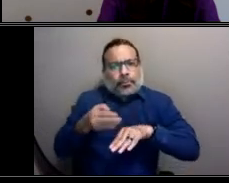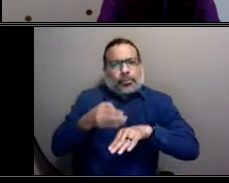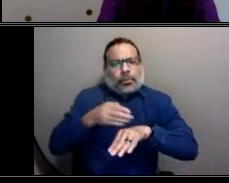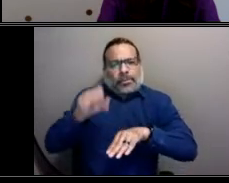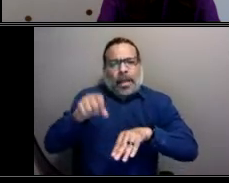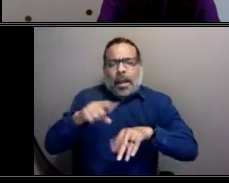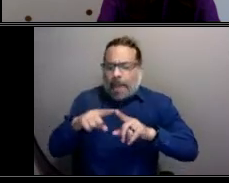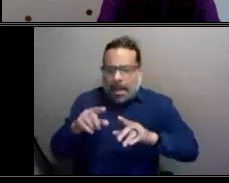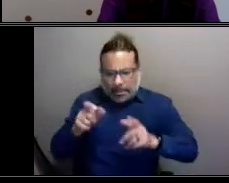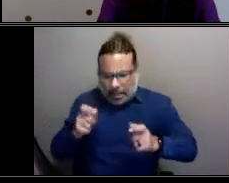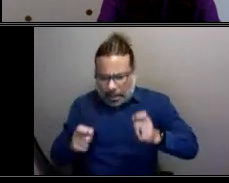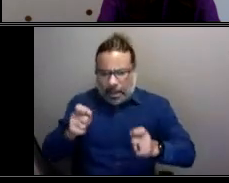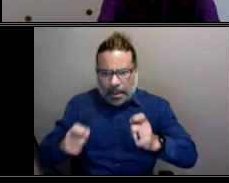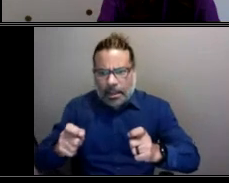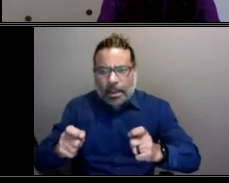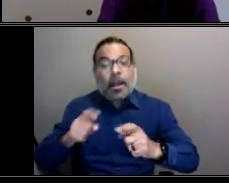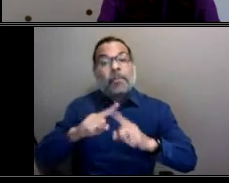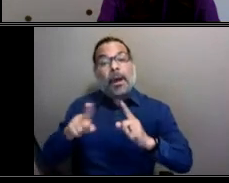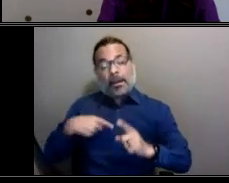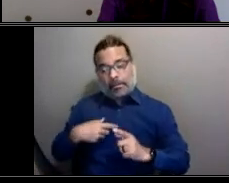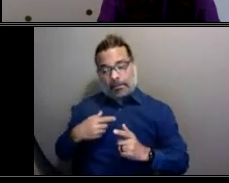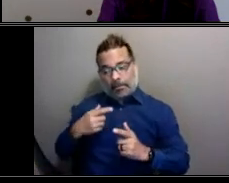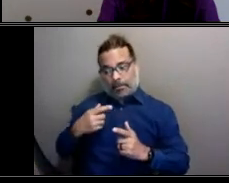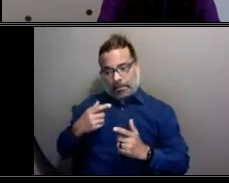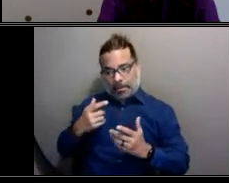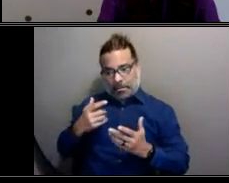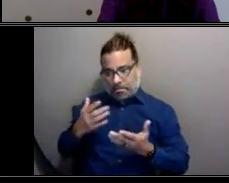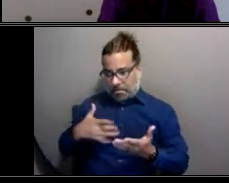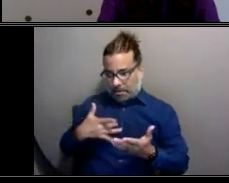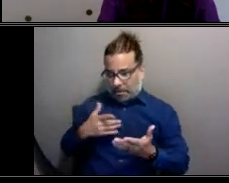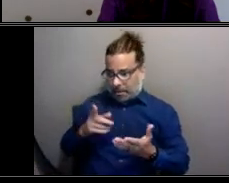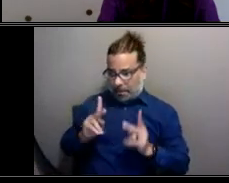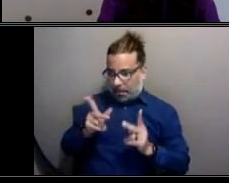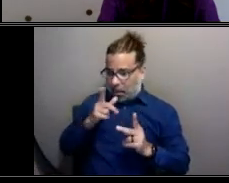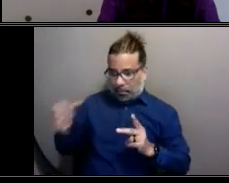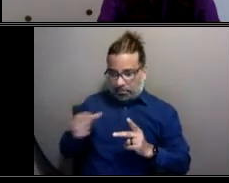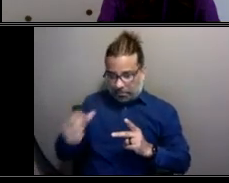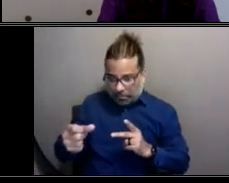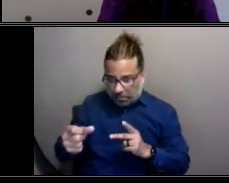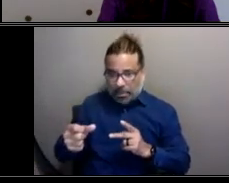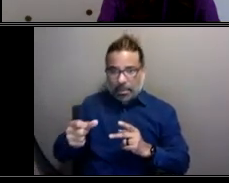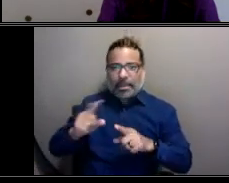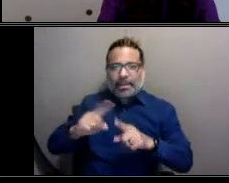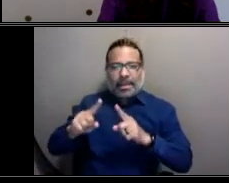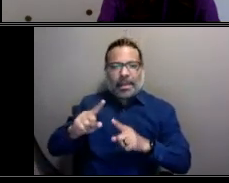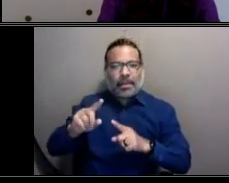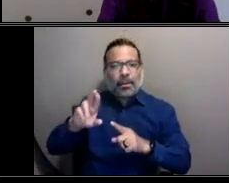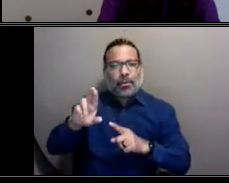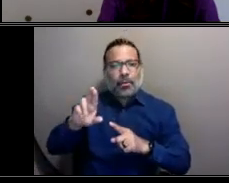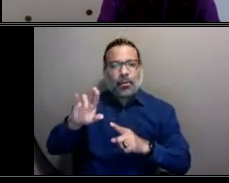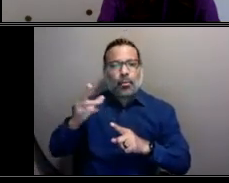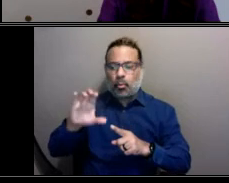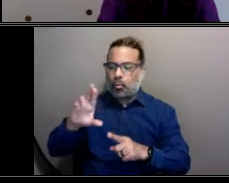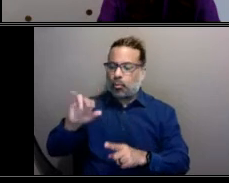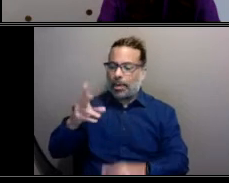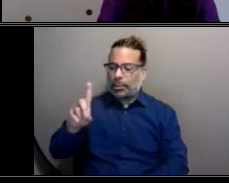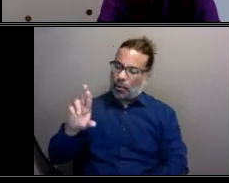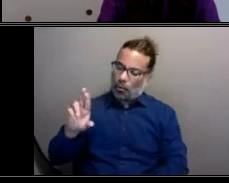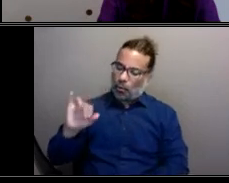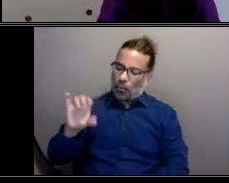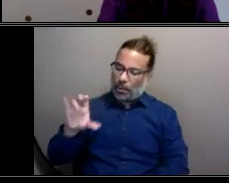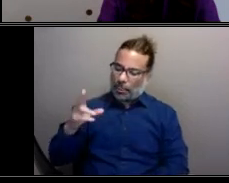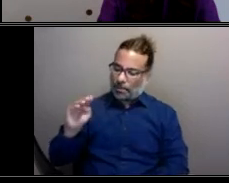along. But we found that the opportunities that we have for people, we placed another gentleman in our Richmond office. And I don't know if